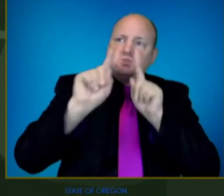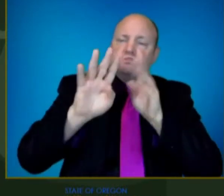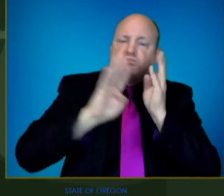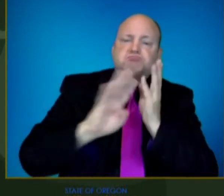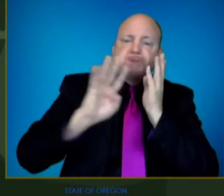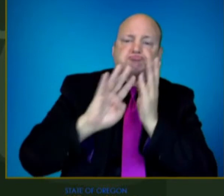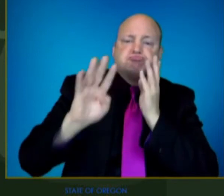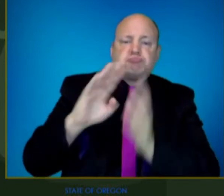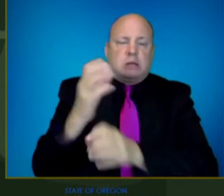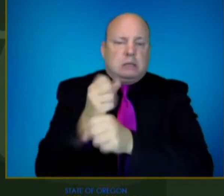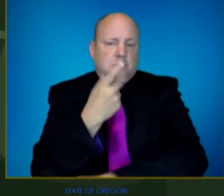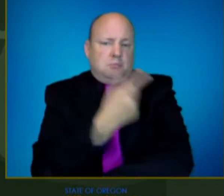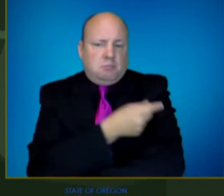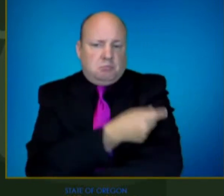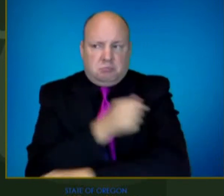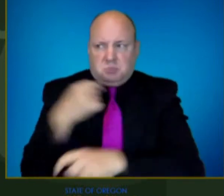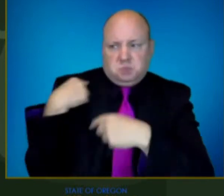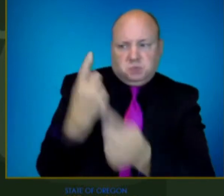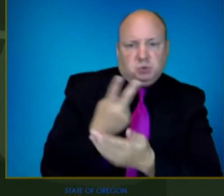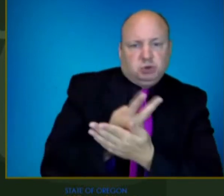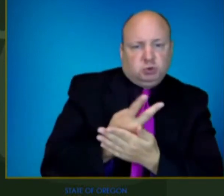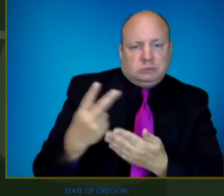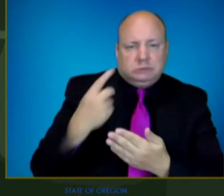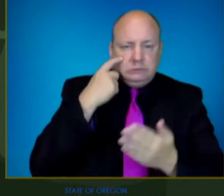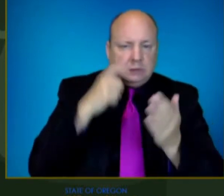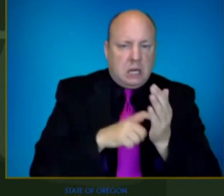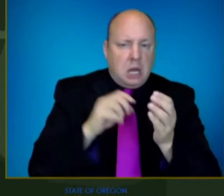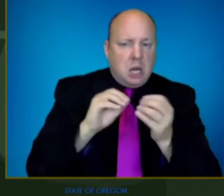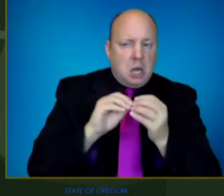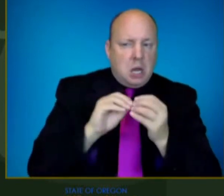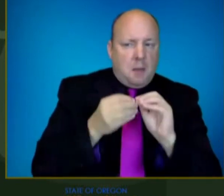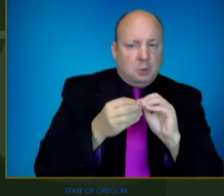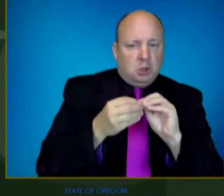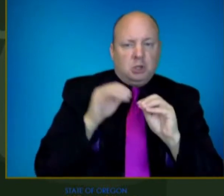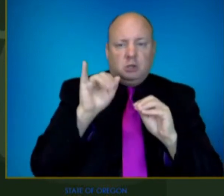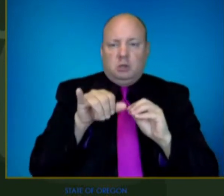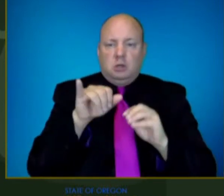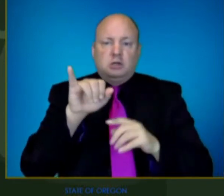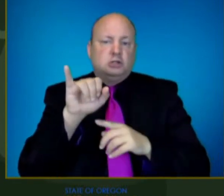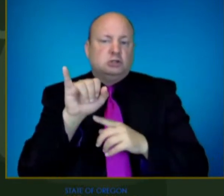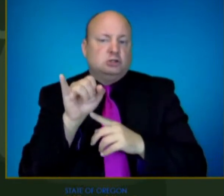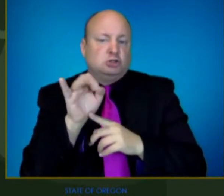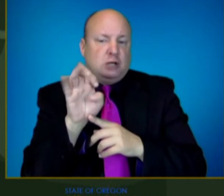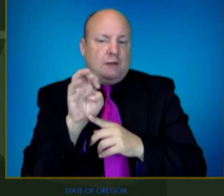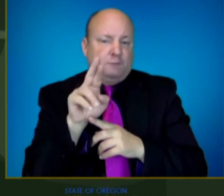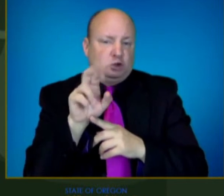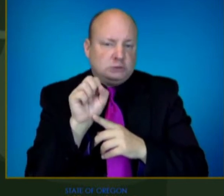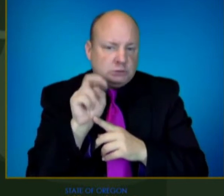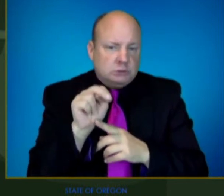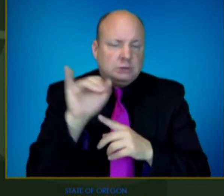of our largest percentage increases in counties such as Jefferson and Umatilla, which have been trailing in vaccination rates.